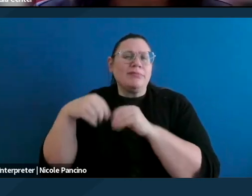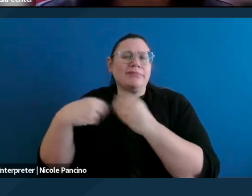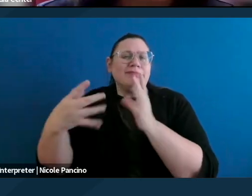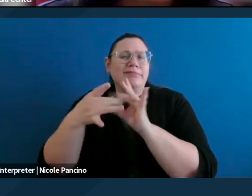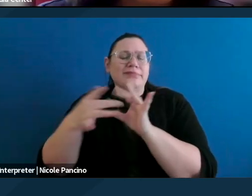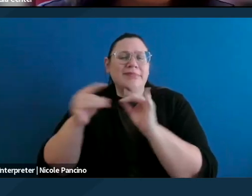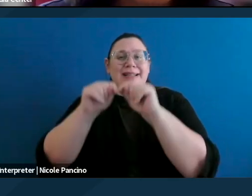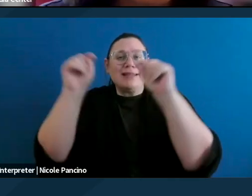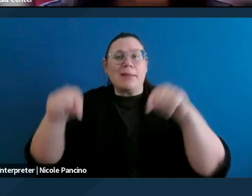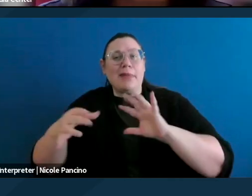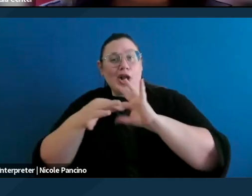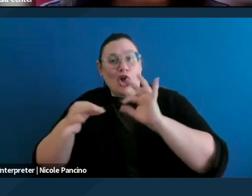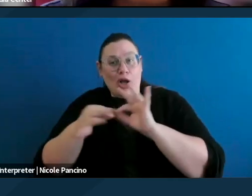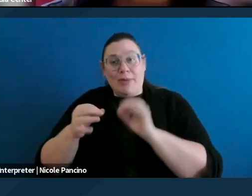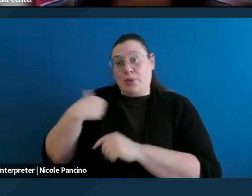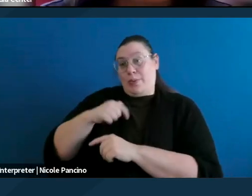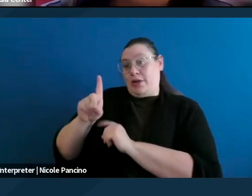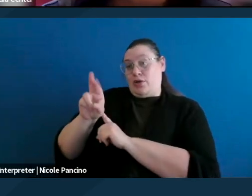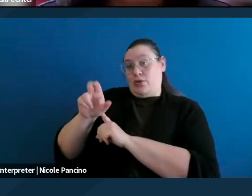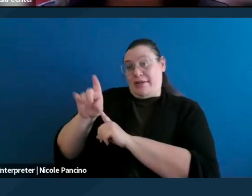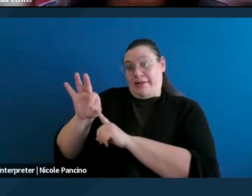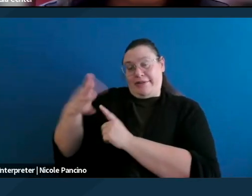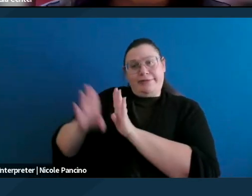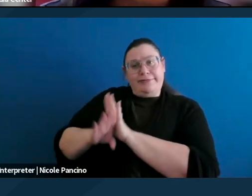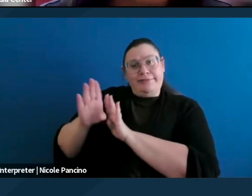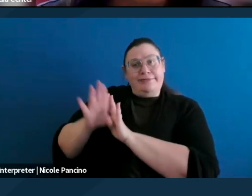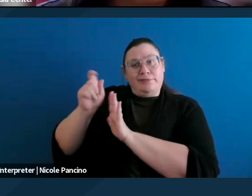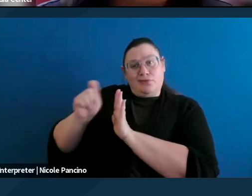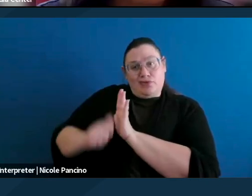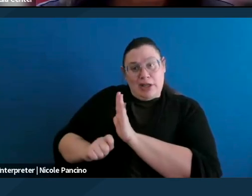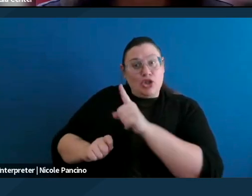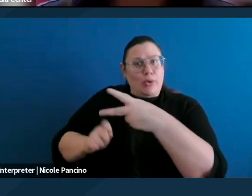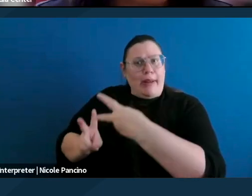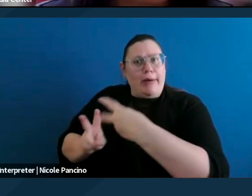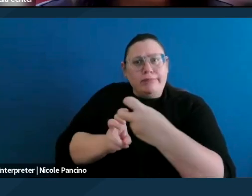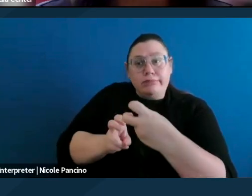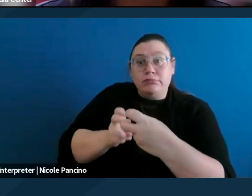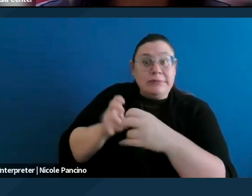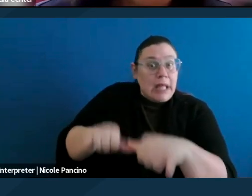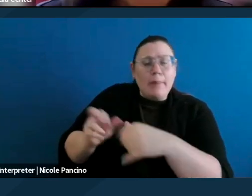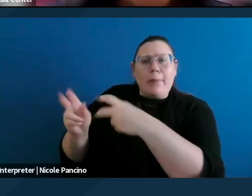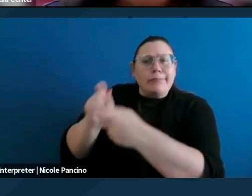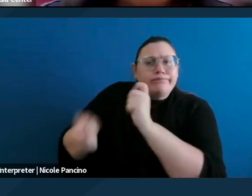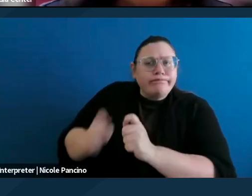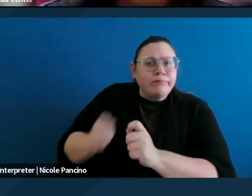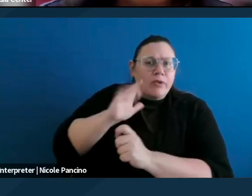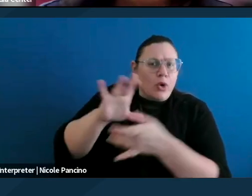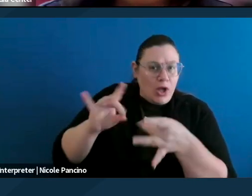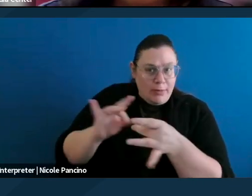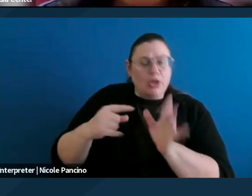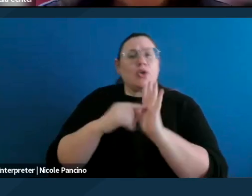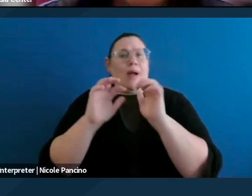Dredif has written, which you can adapt for your own comment. And then we'll show you how to submit your comment